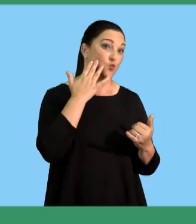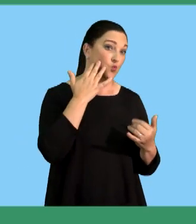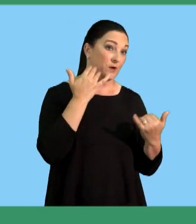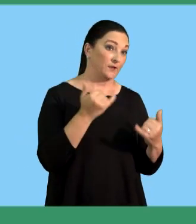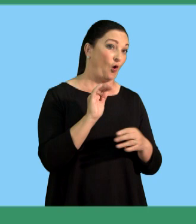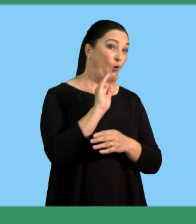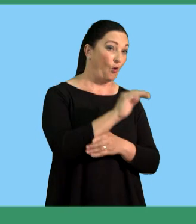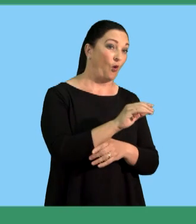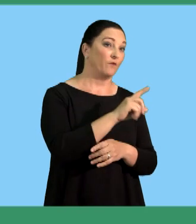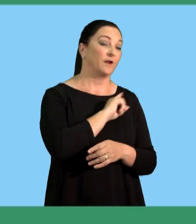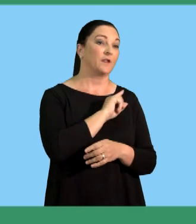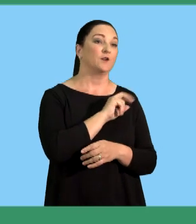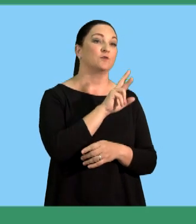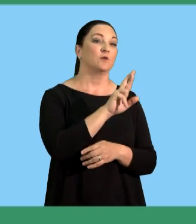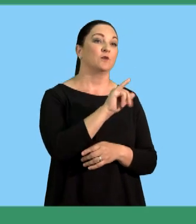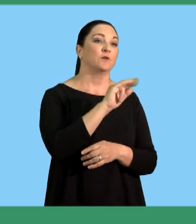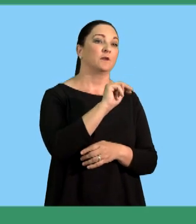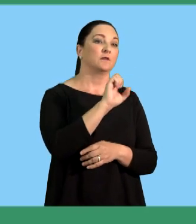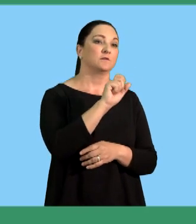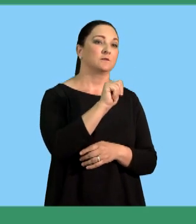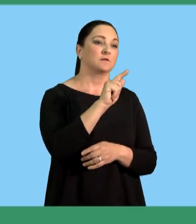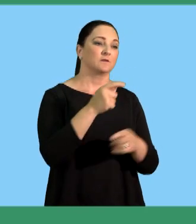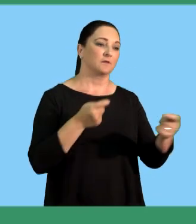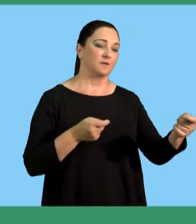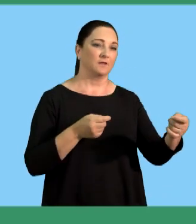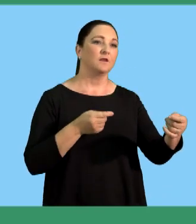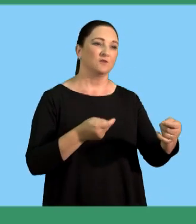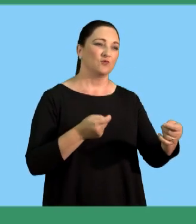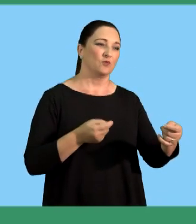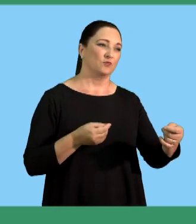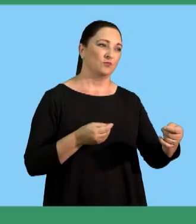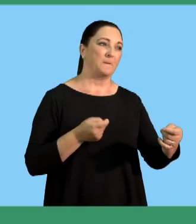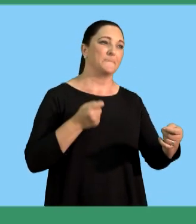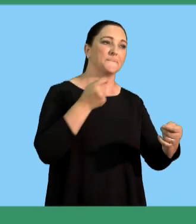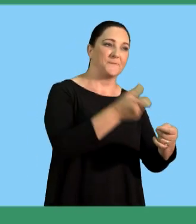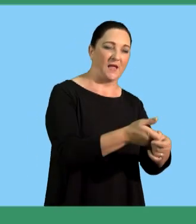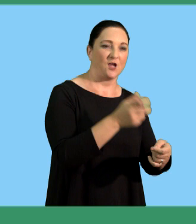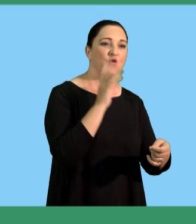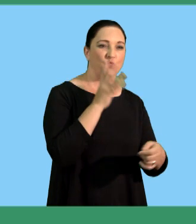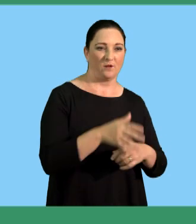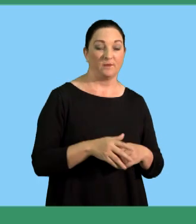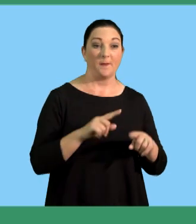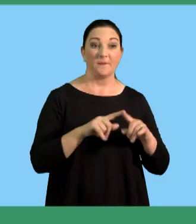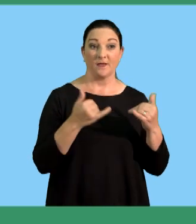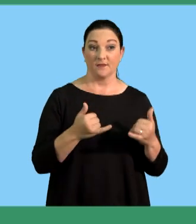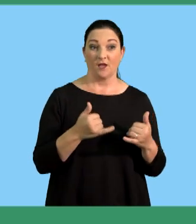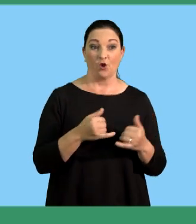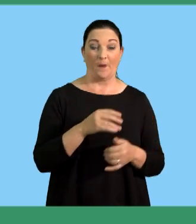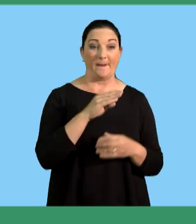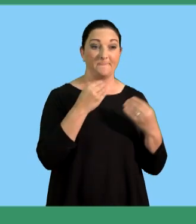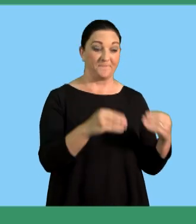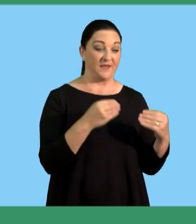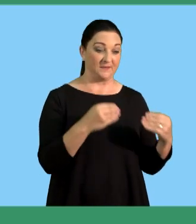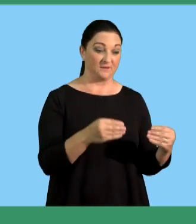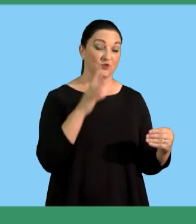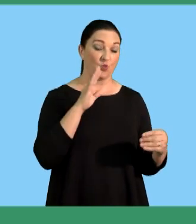the business or the insurance company would apply reinstatement. And then when you are looking into over insurance, again, businesses will not